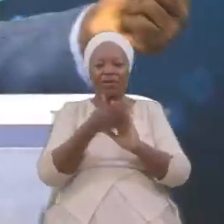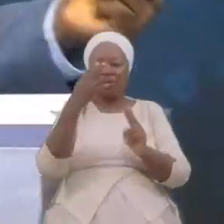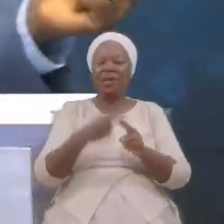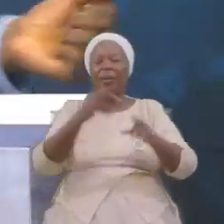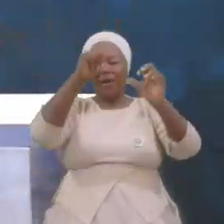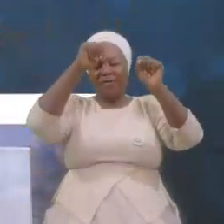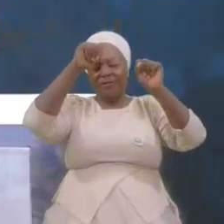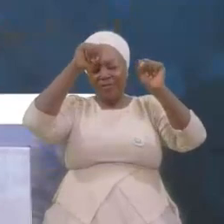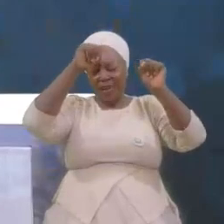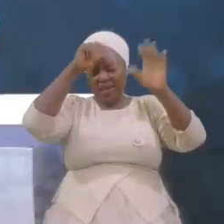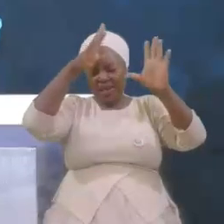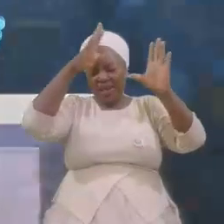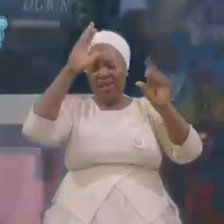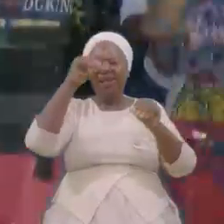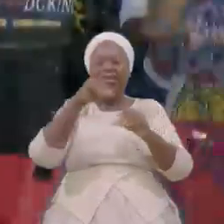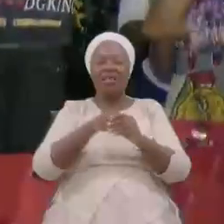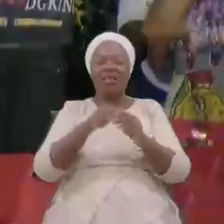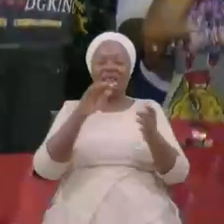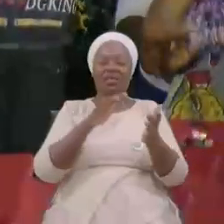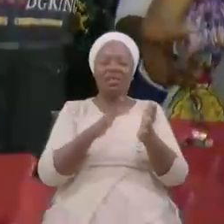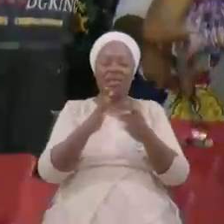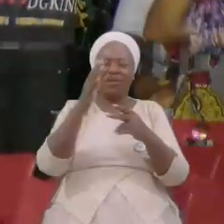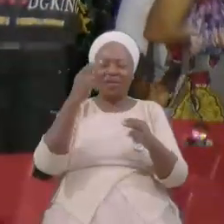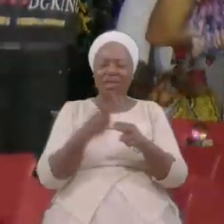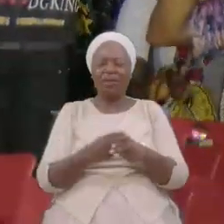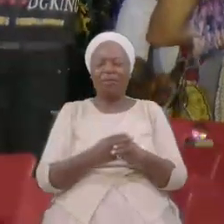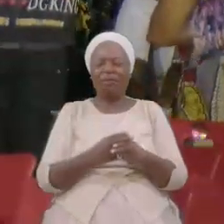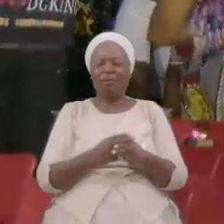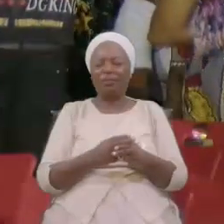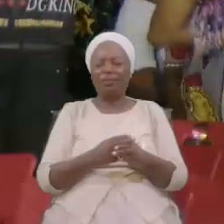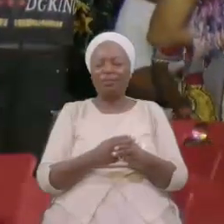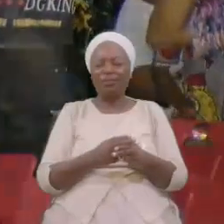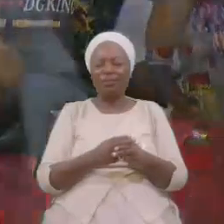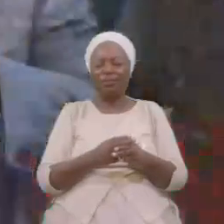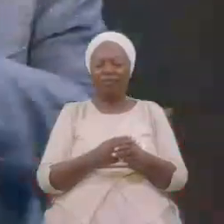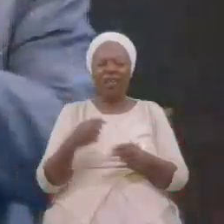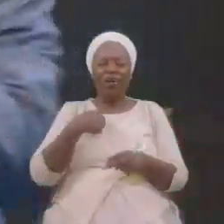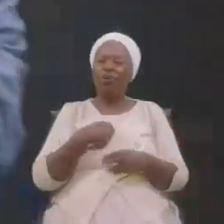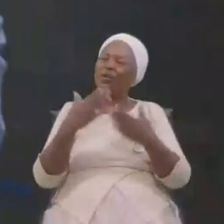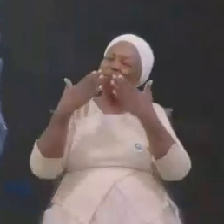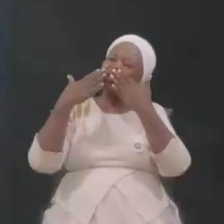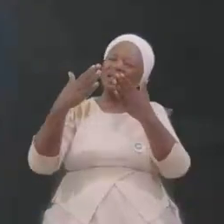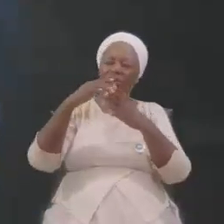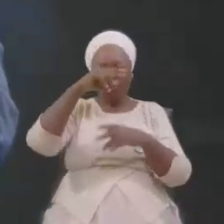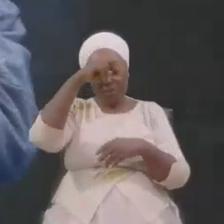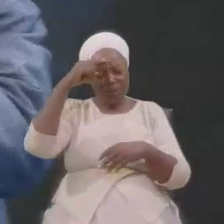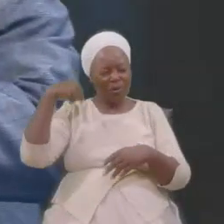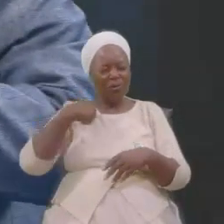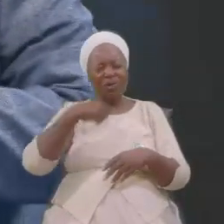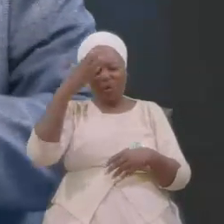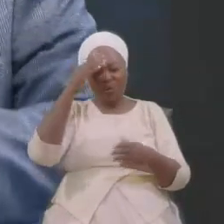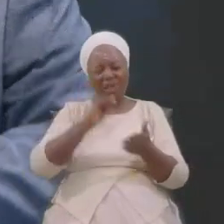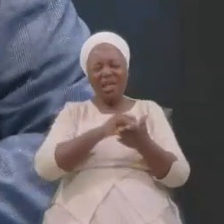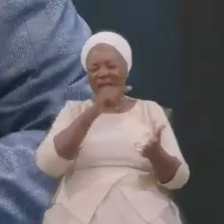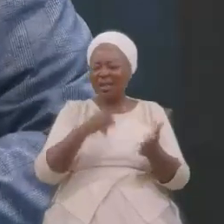Father, in Jesus' name, we thank you that this final night